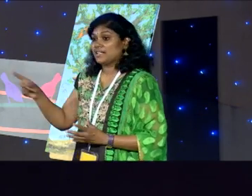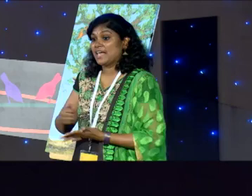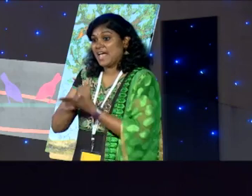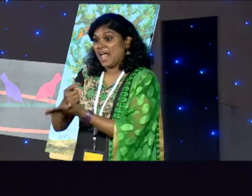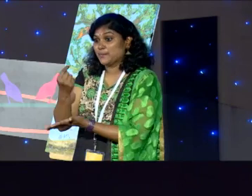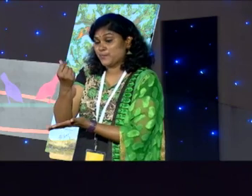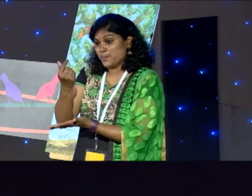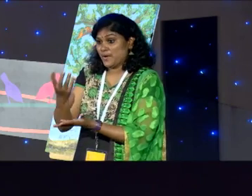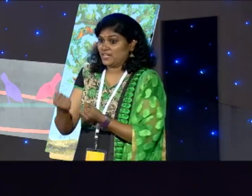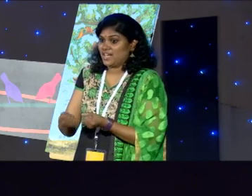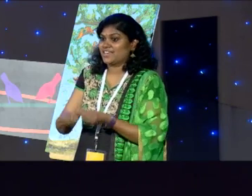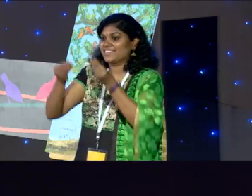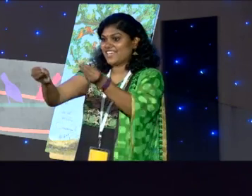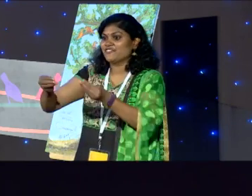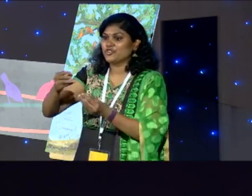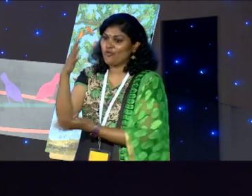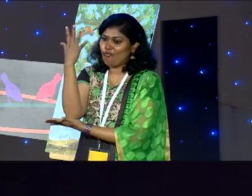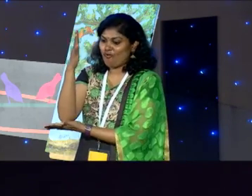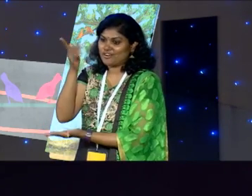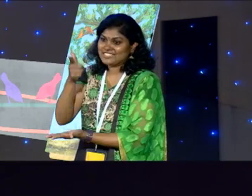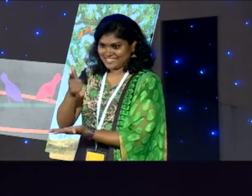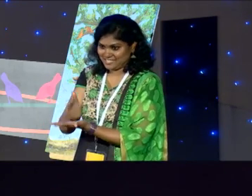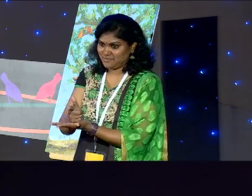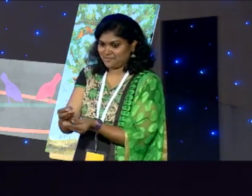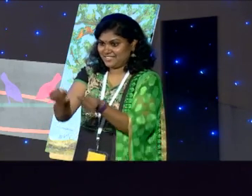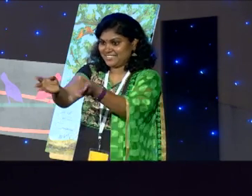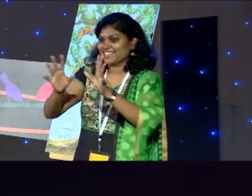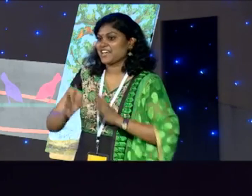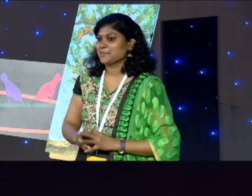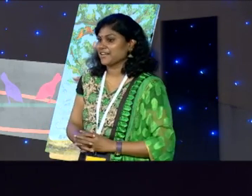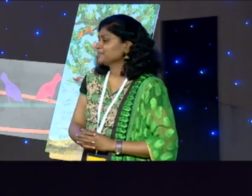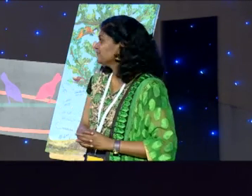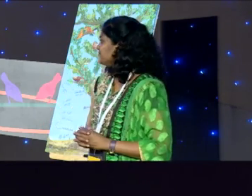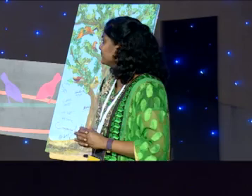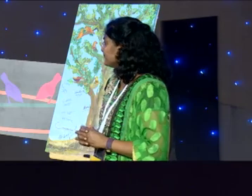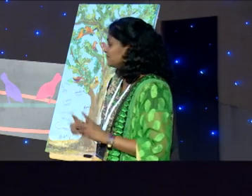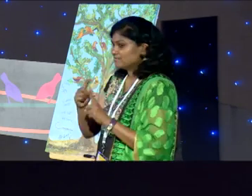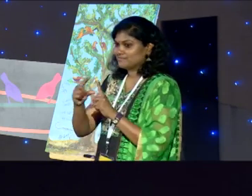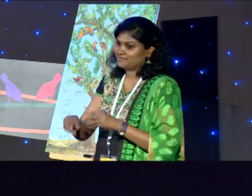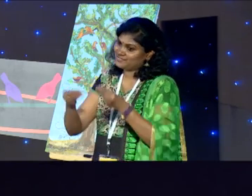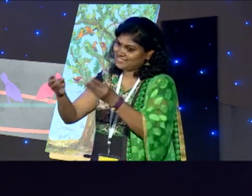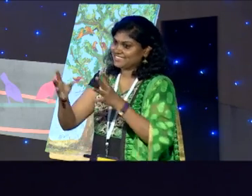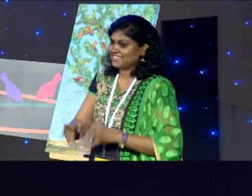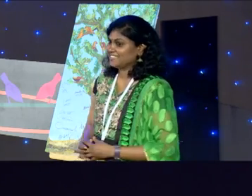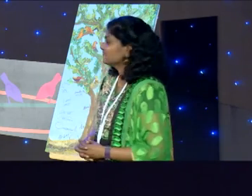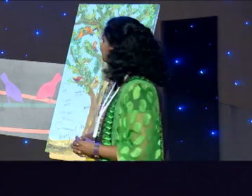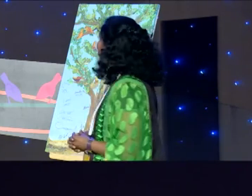through donations again, and we set up these camera traps in the jungle. Next slide.